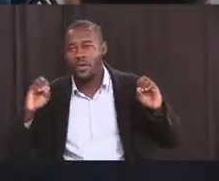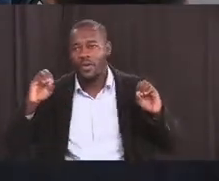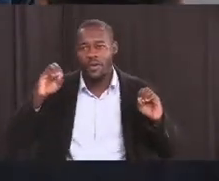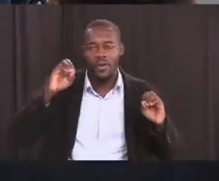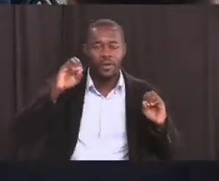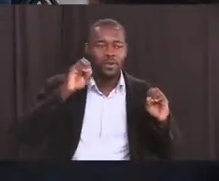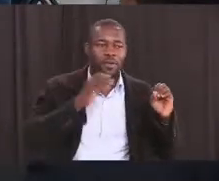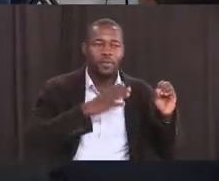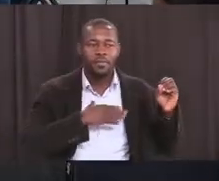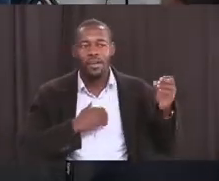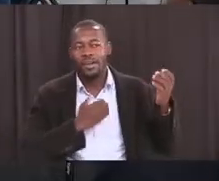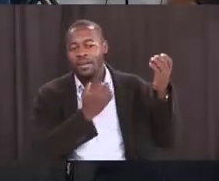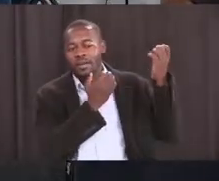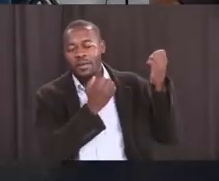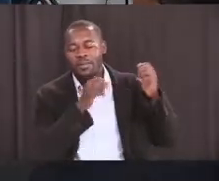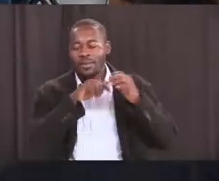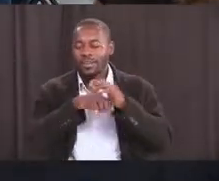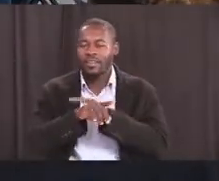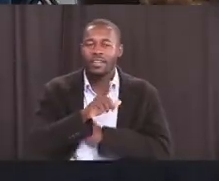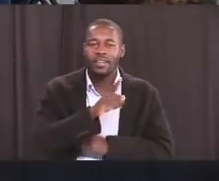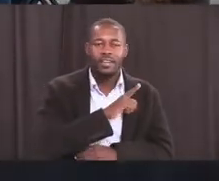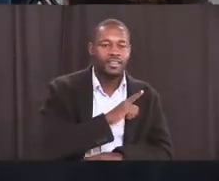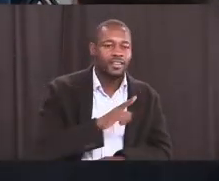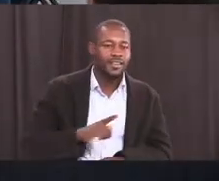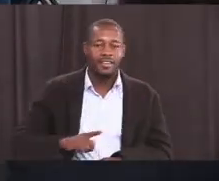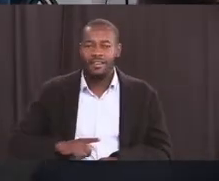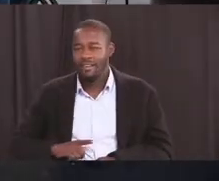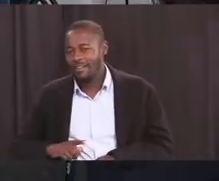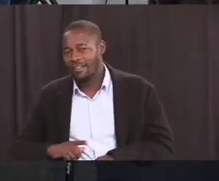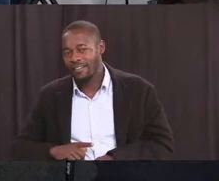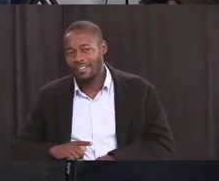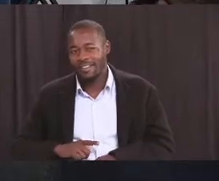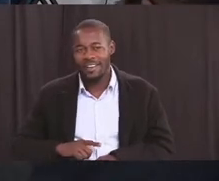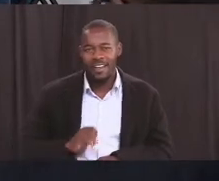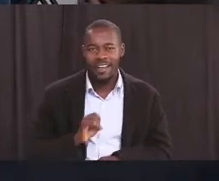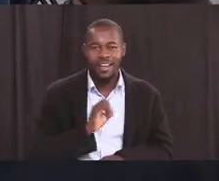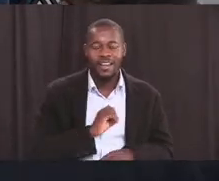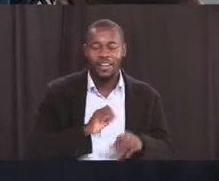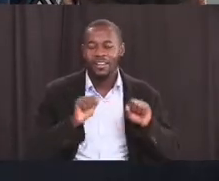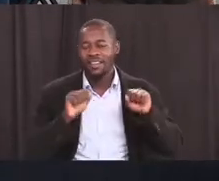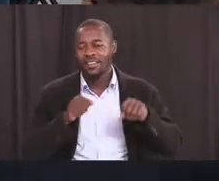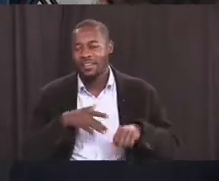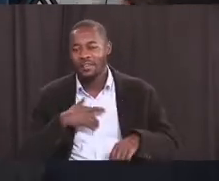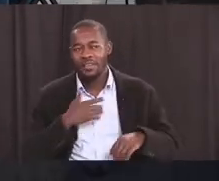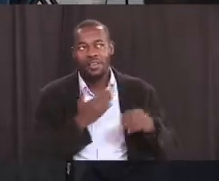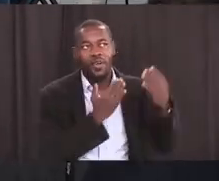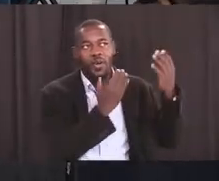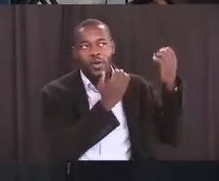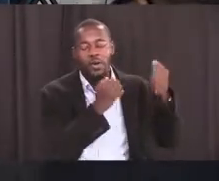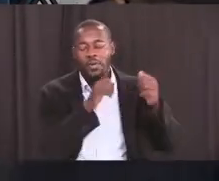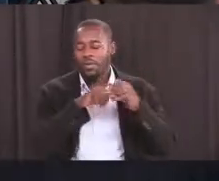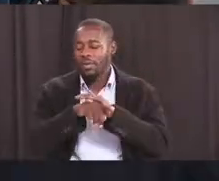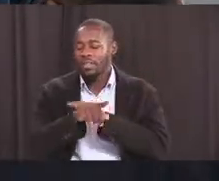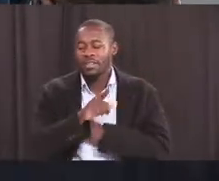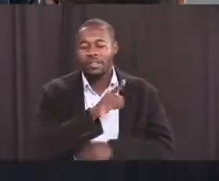My hope is in the Lord. I can count on Him. My hope is in the